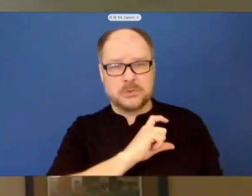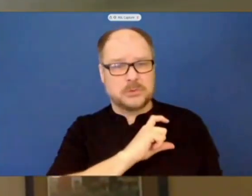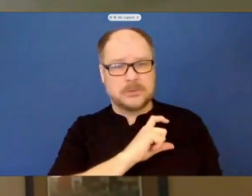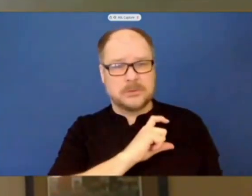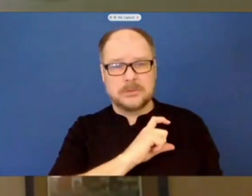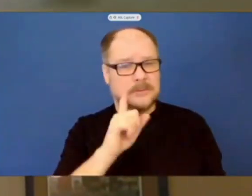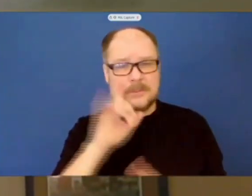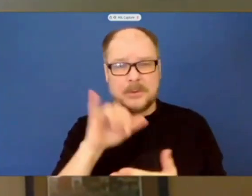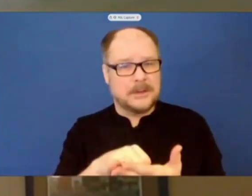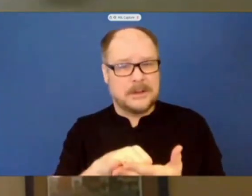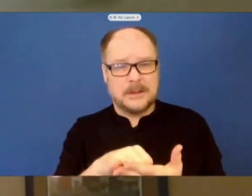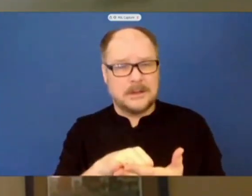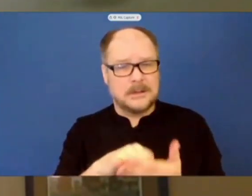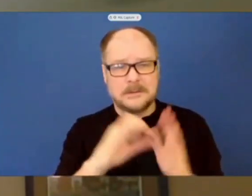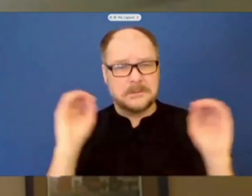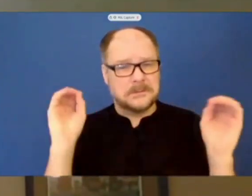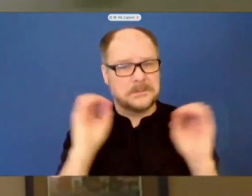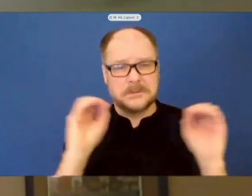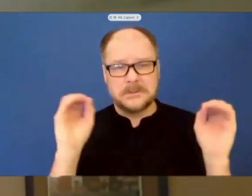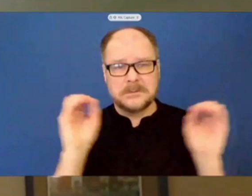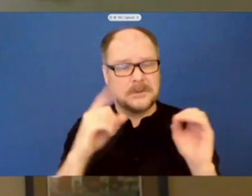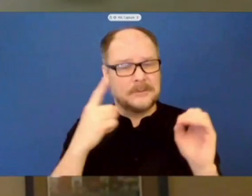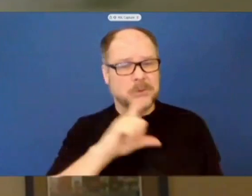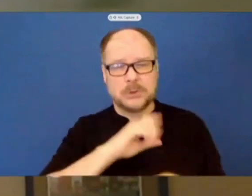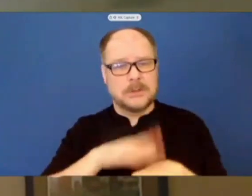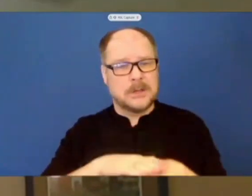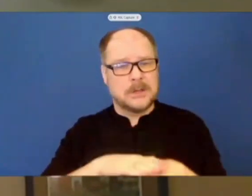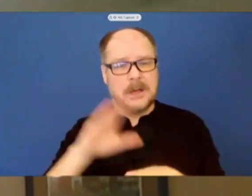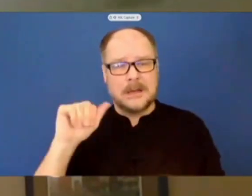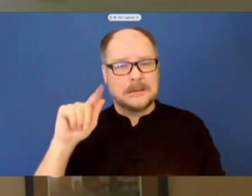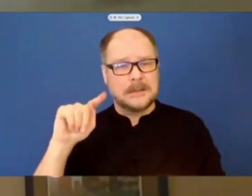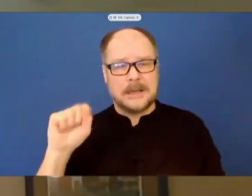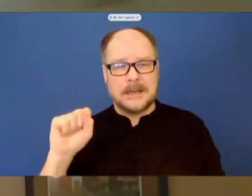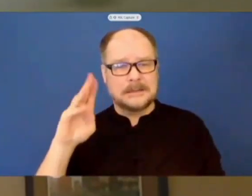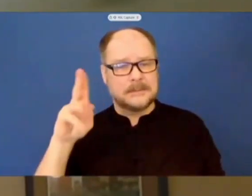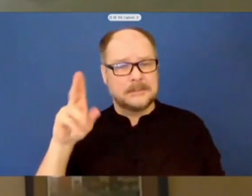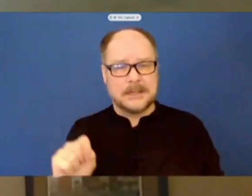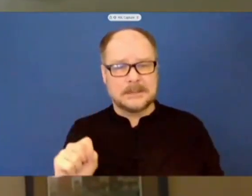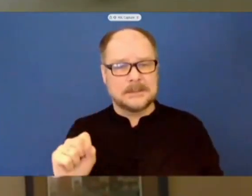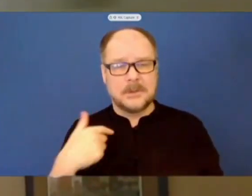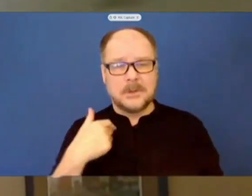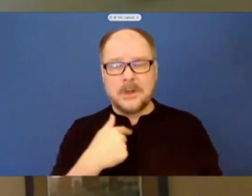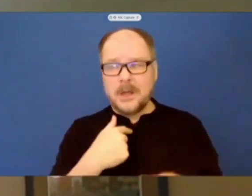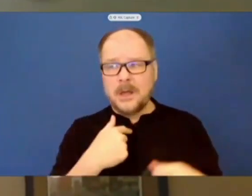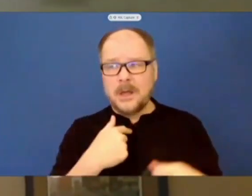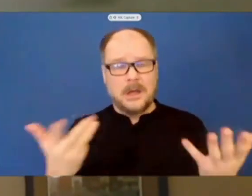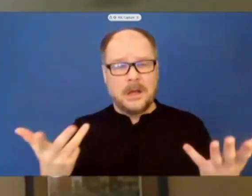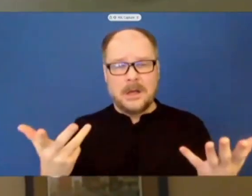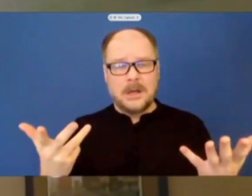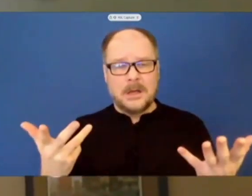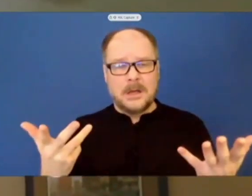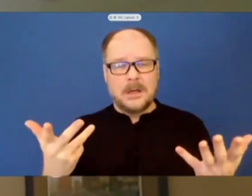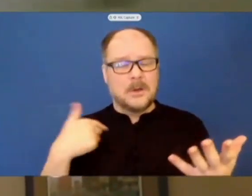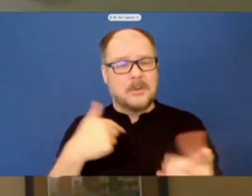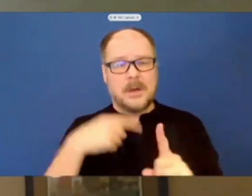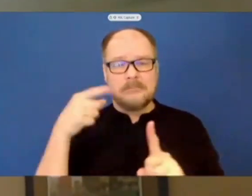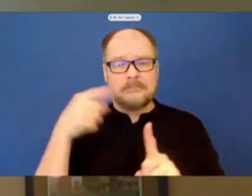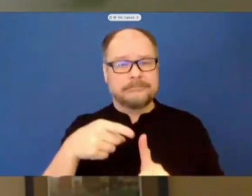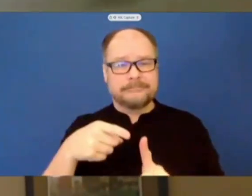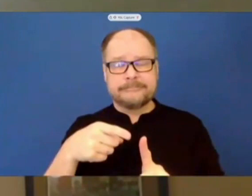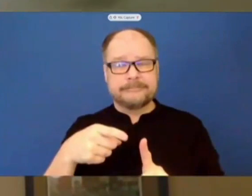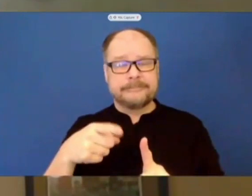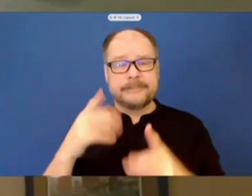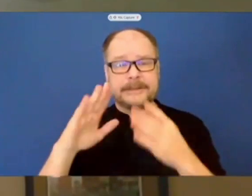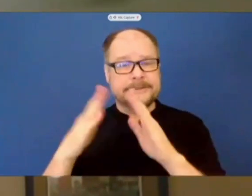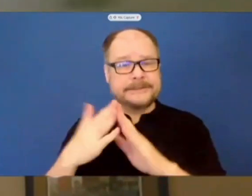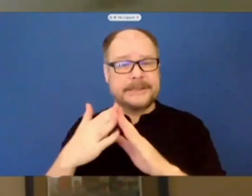to do security on CATS buses. So we just sort of got to the point where we needed to move on because we had people that